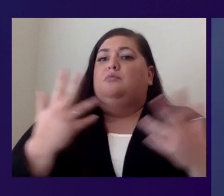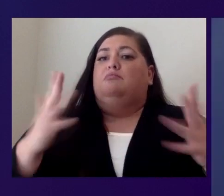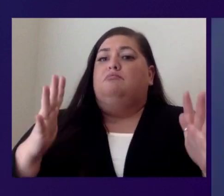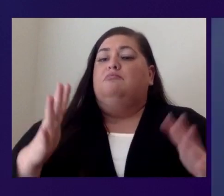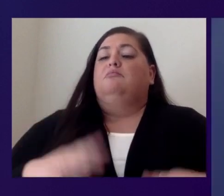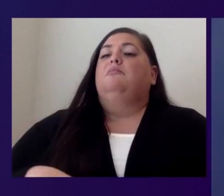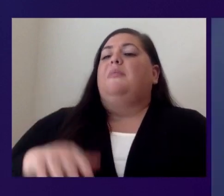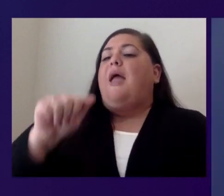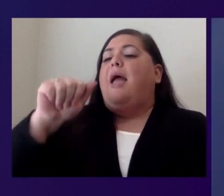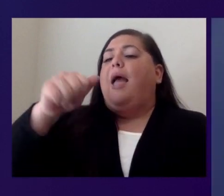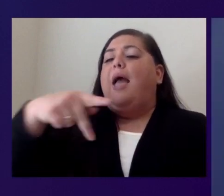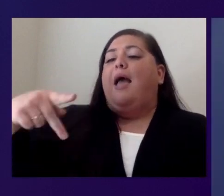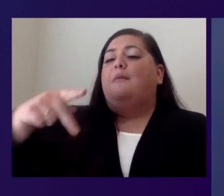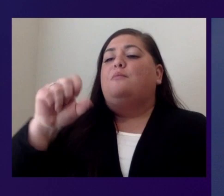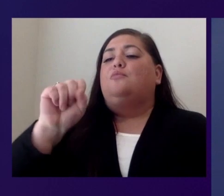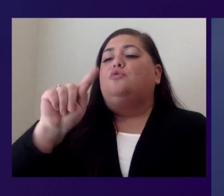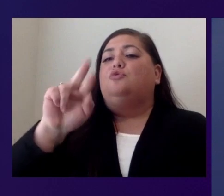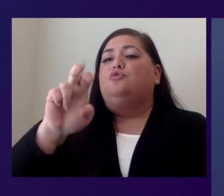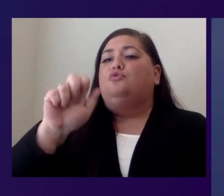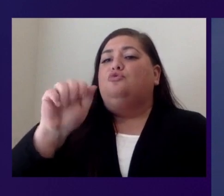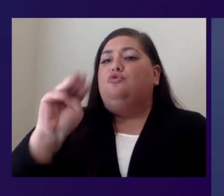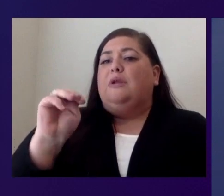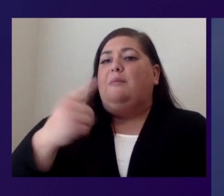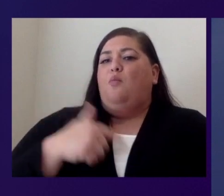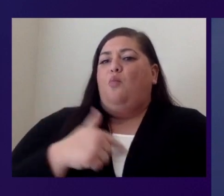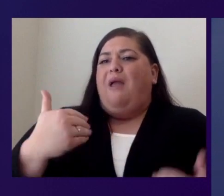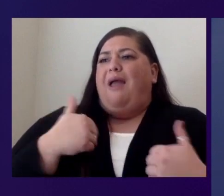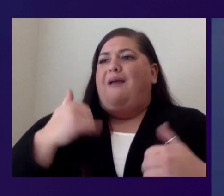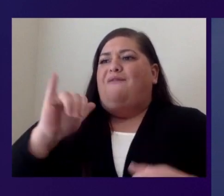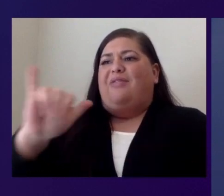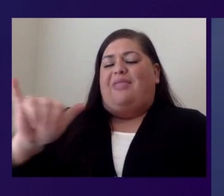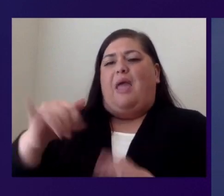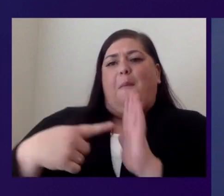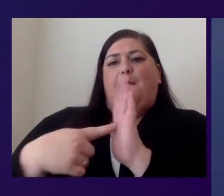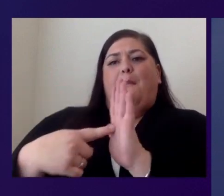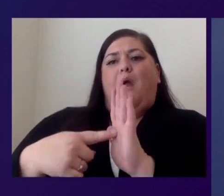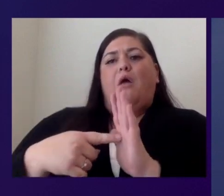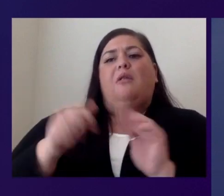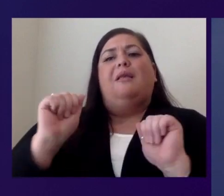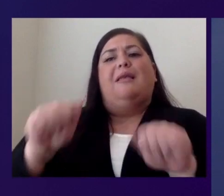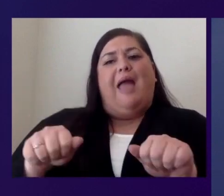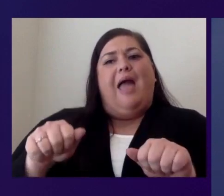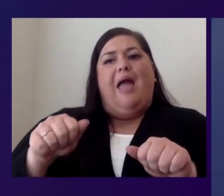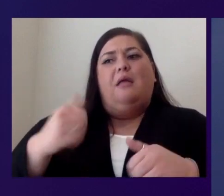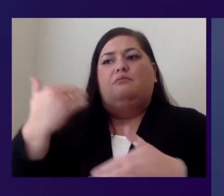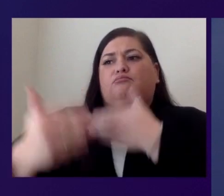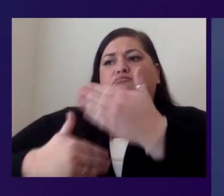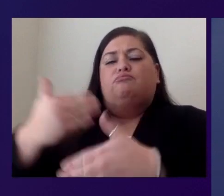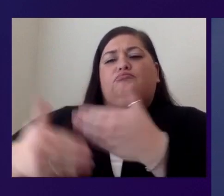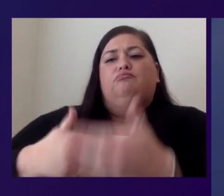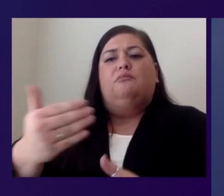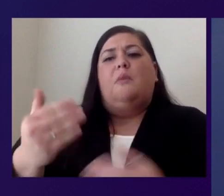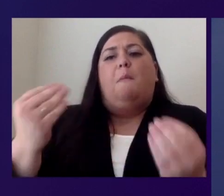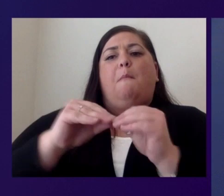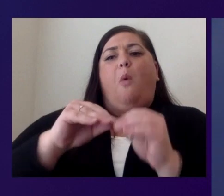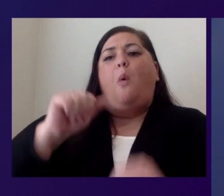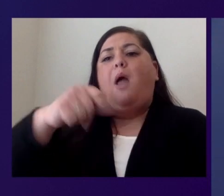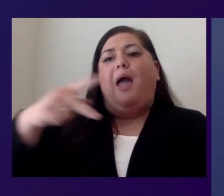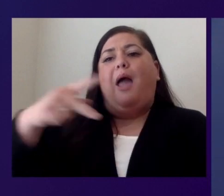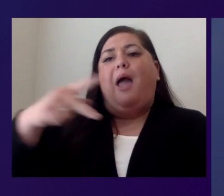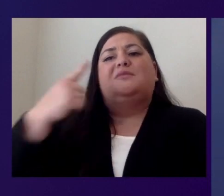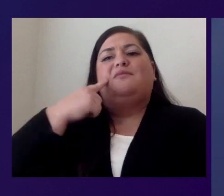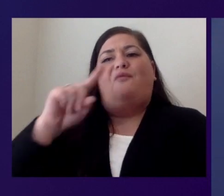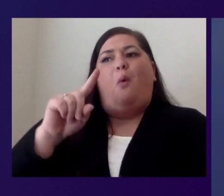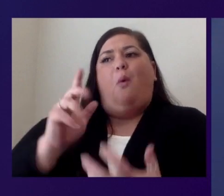it, we've got our selective persistence model helping customers move more applications towards SaaS and or continue